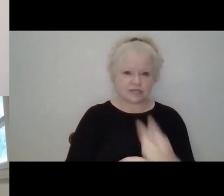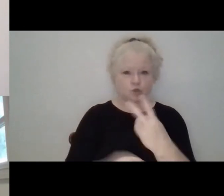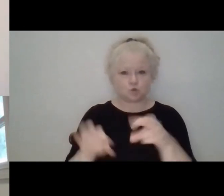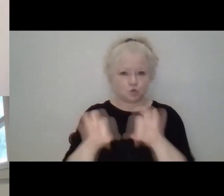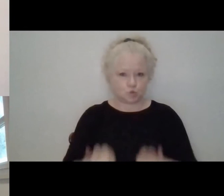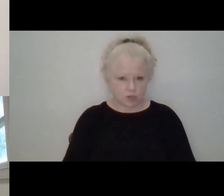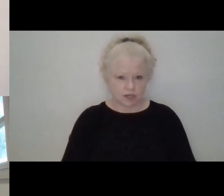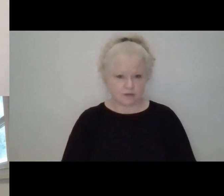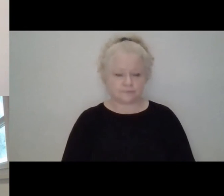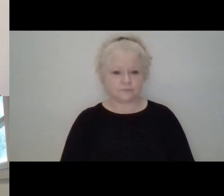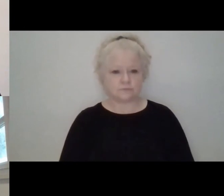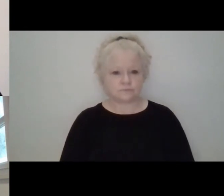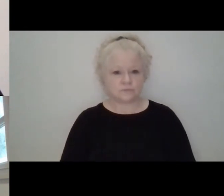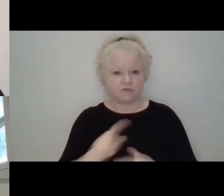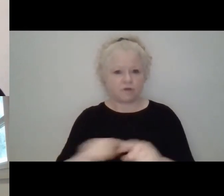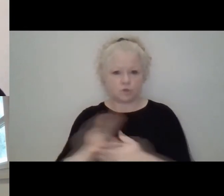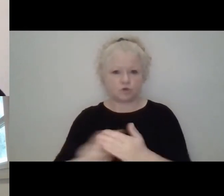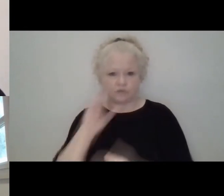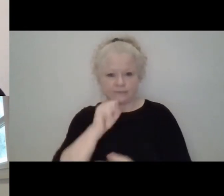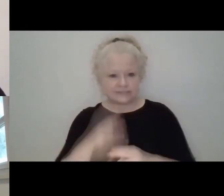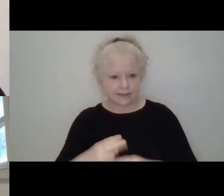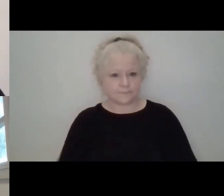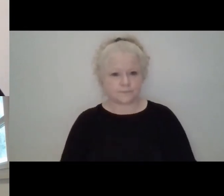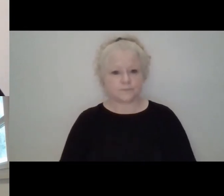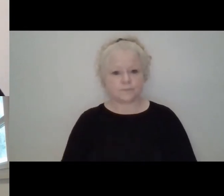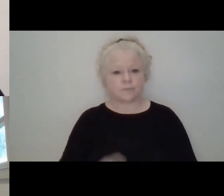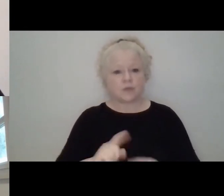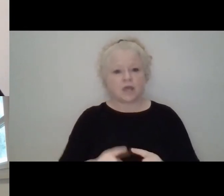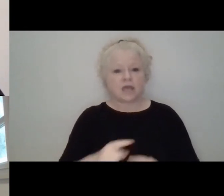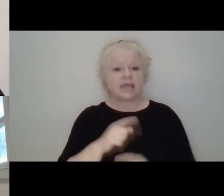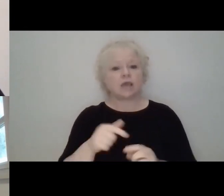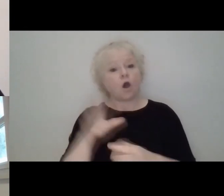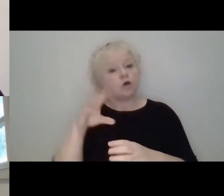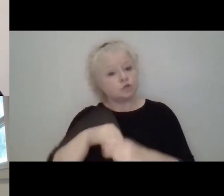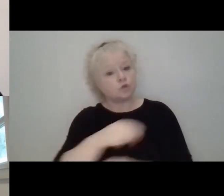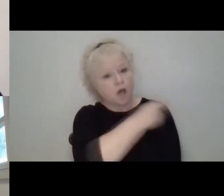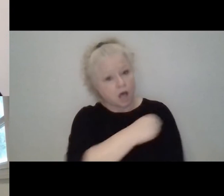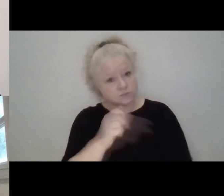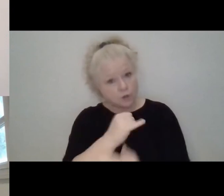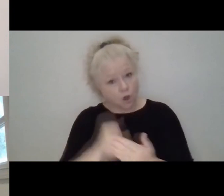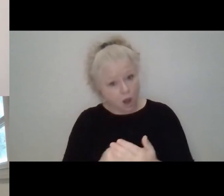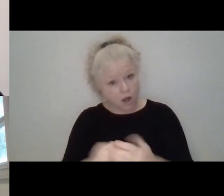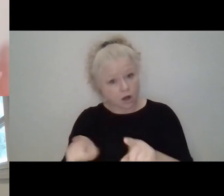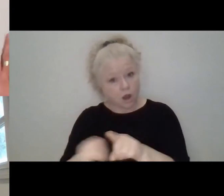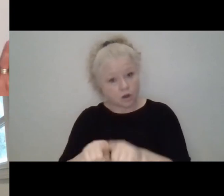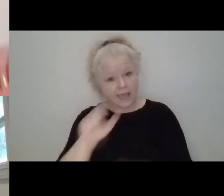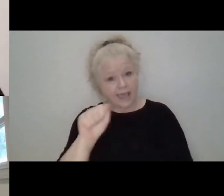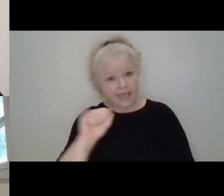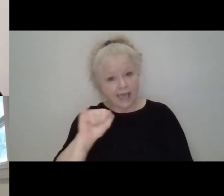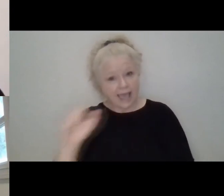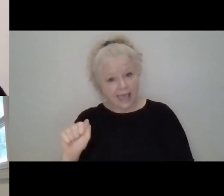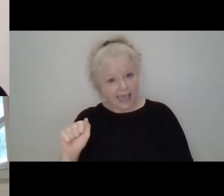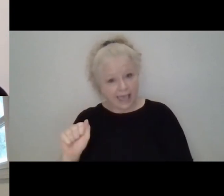from Lynn University. He was named to the International Board of Hospital Art, and it is an associate member of AIA, which is